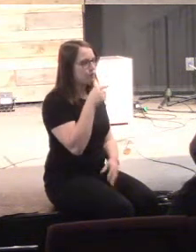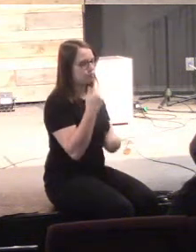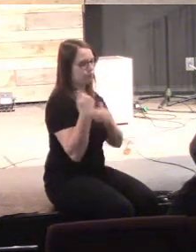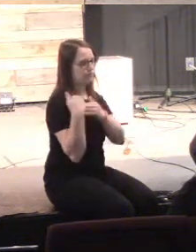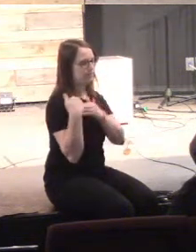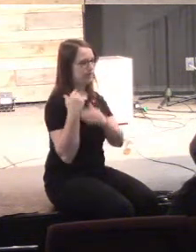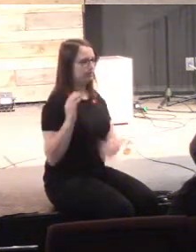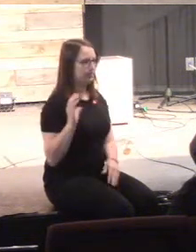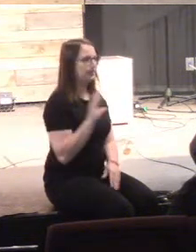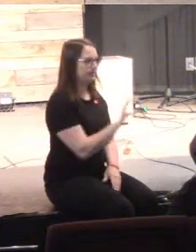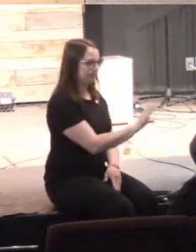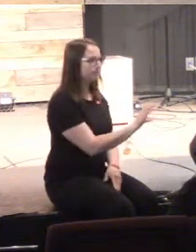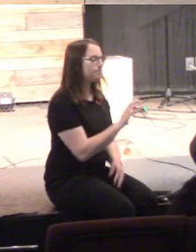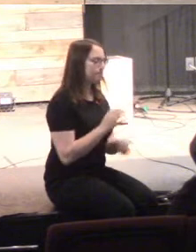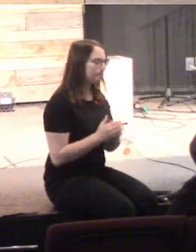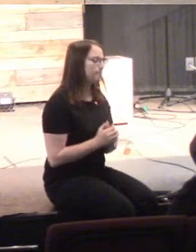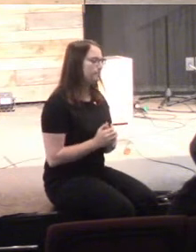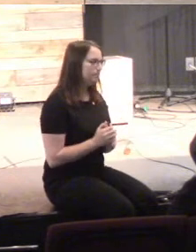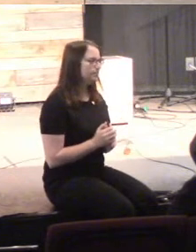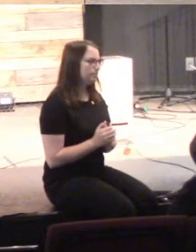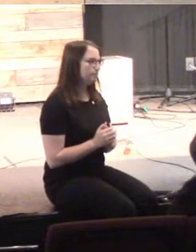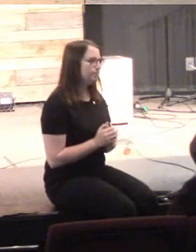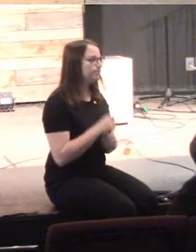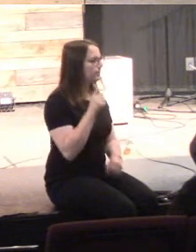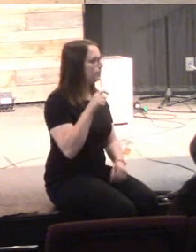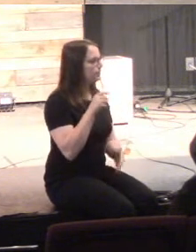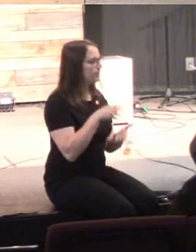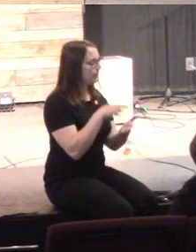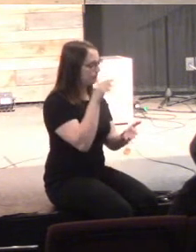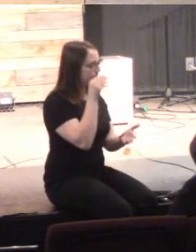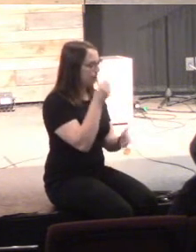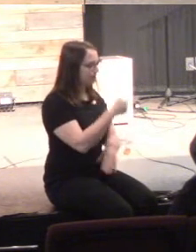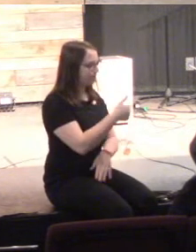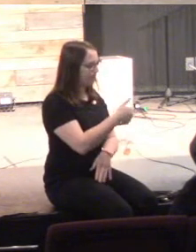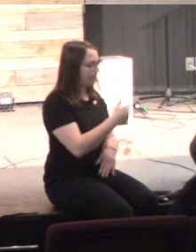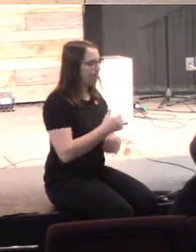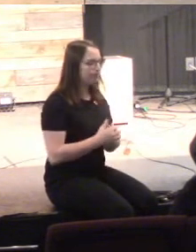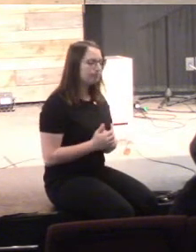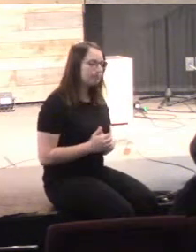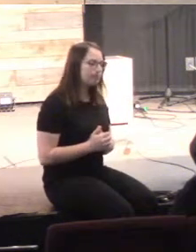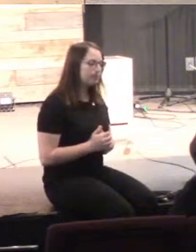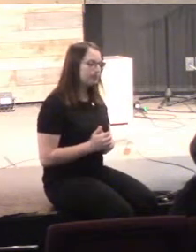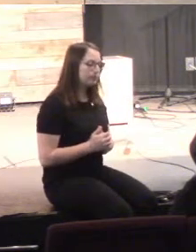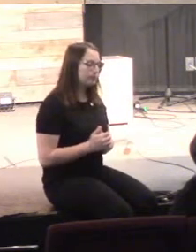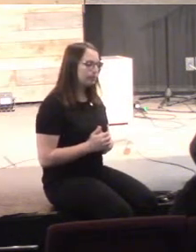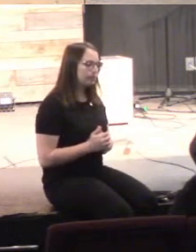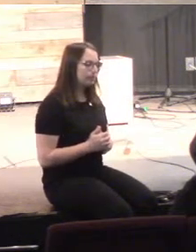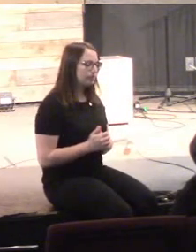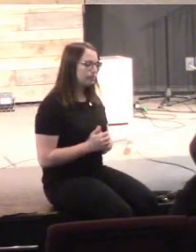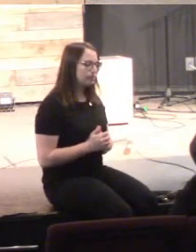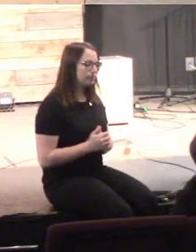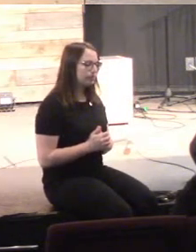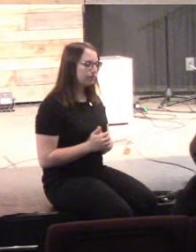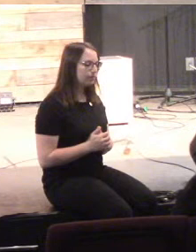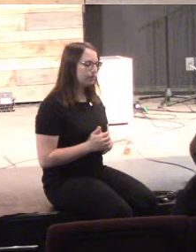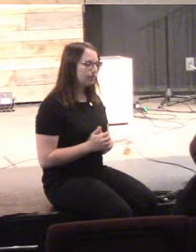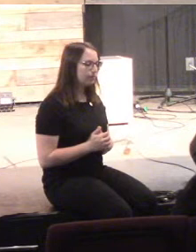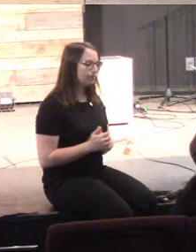look, this is you. You've got to learn this responsibility. But one thing's for sure is I'm sure